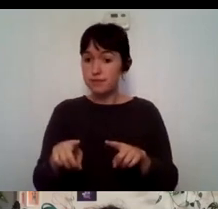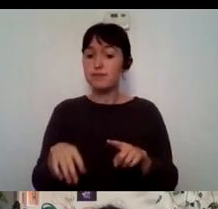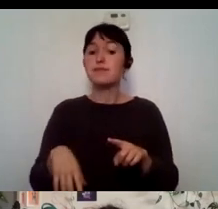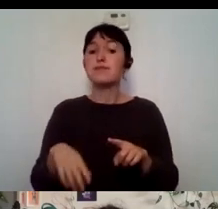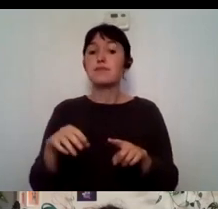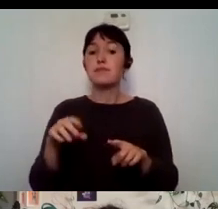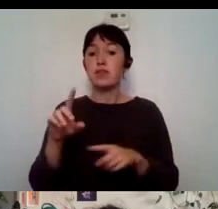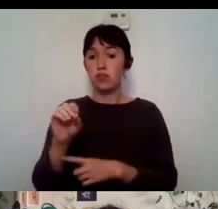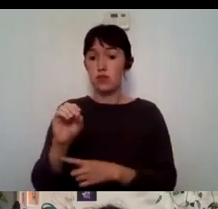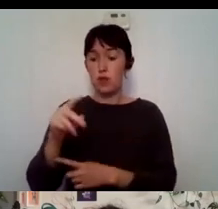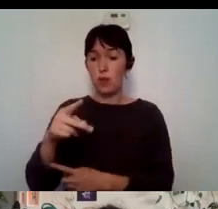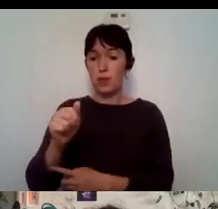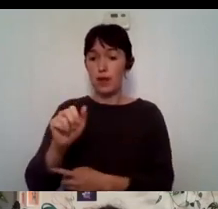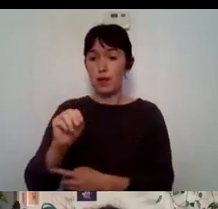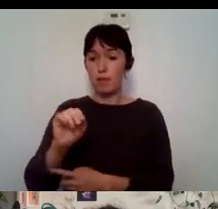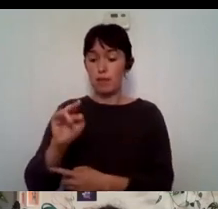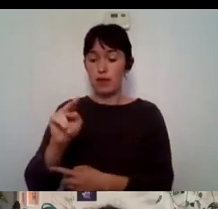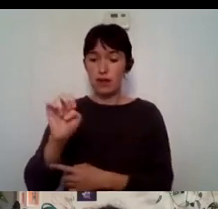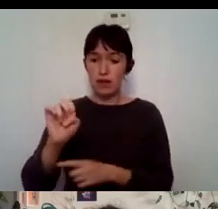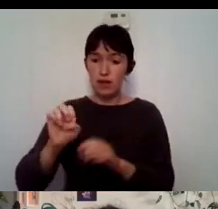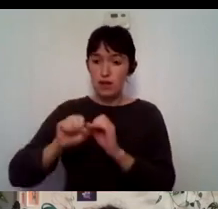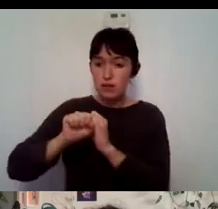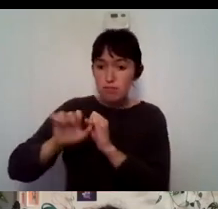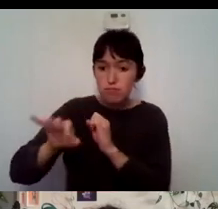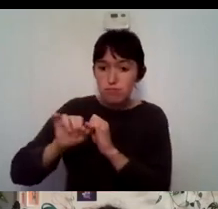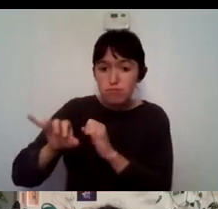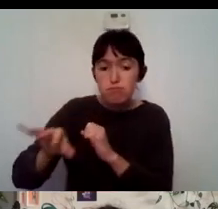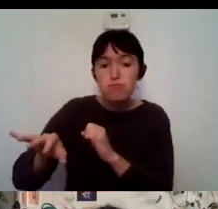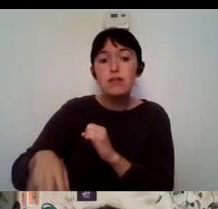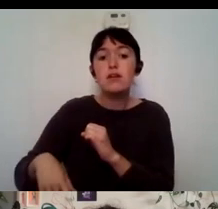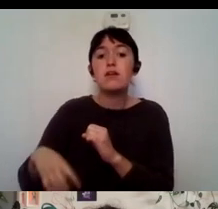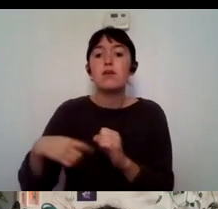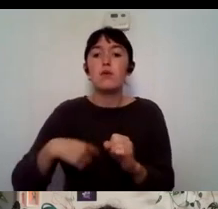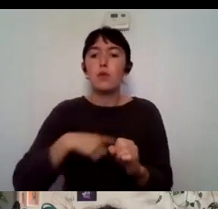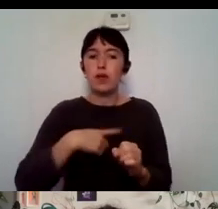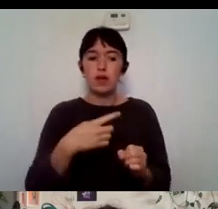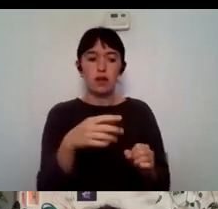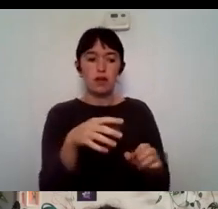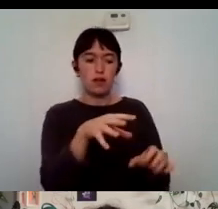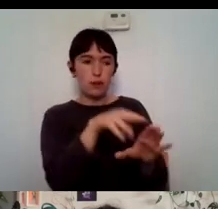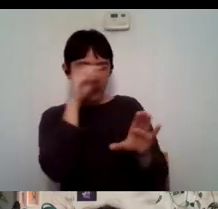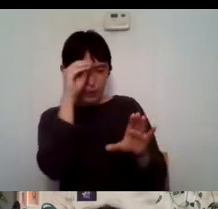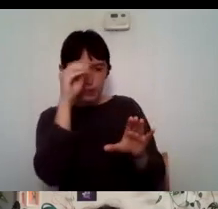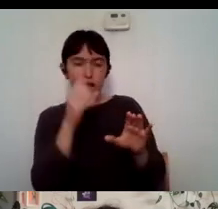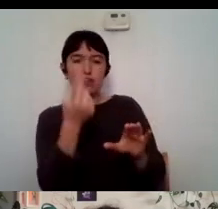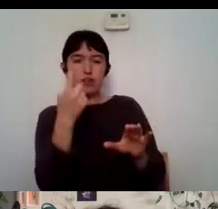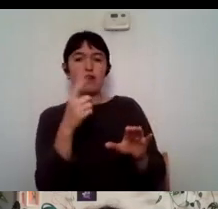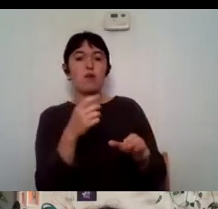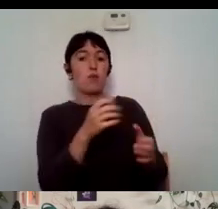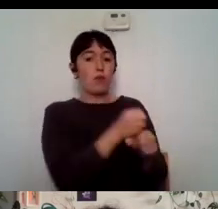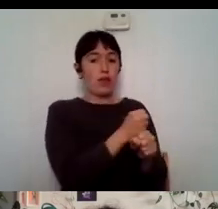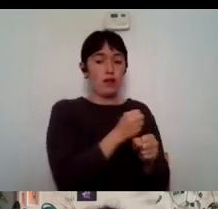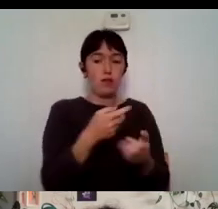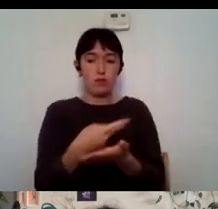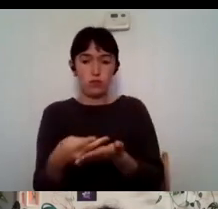controls the experience of win or loss. So if you lose, if you experience